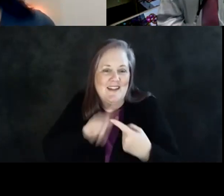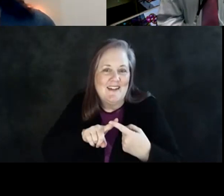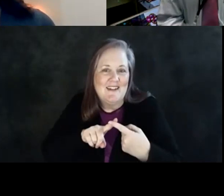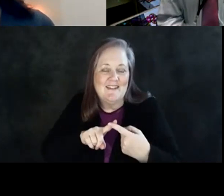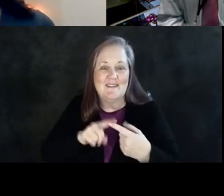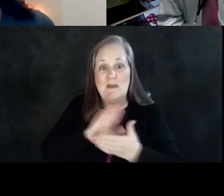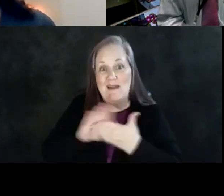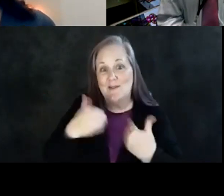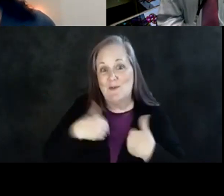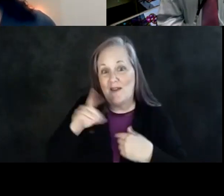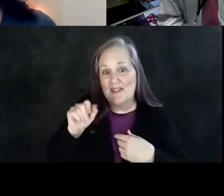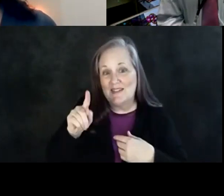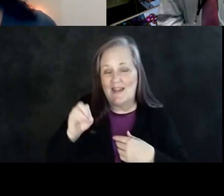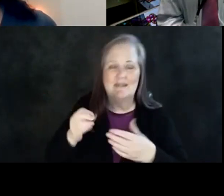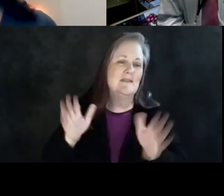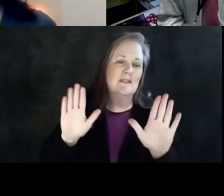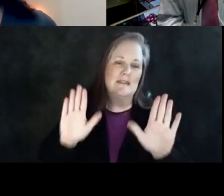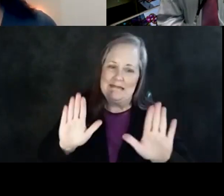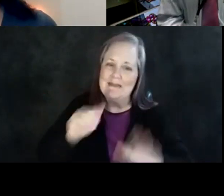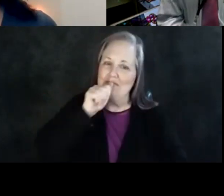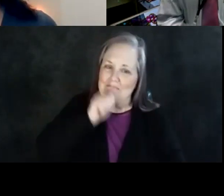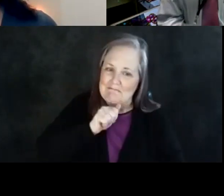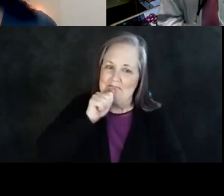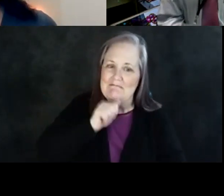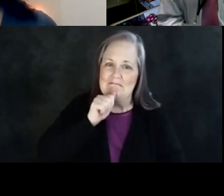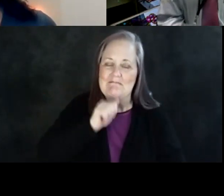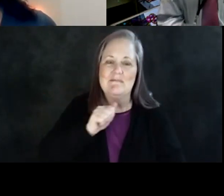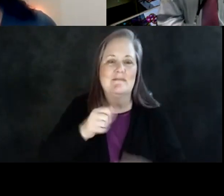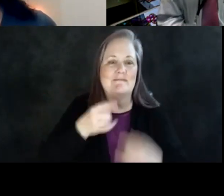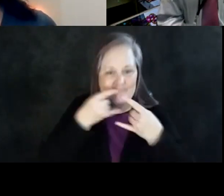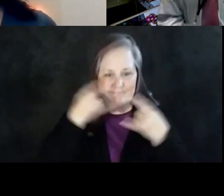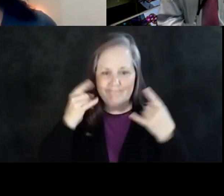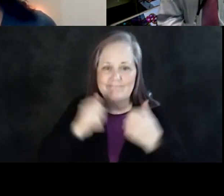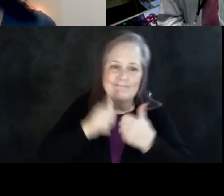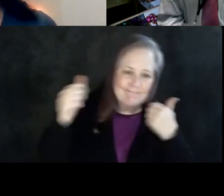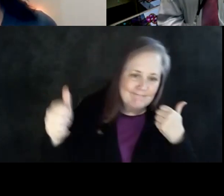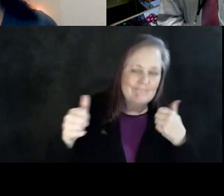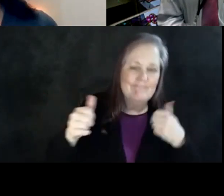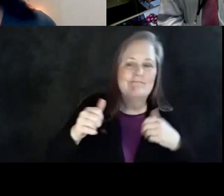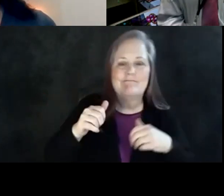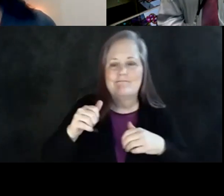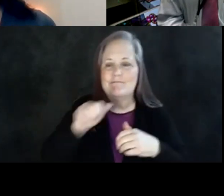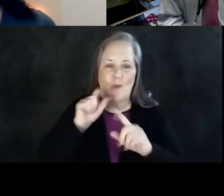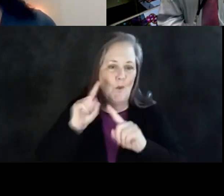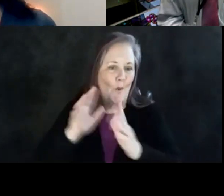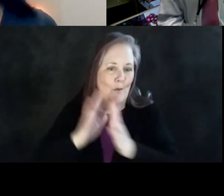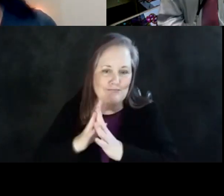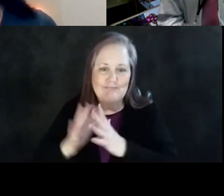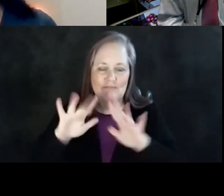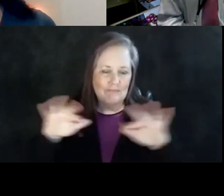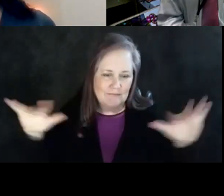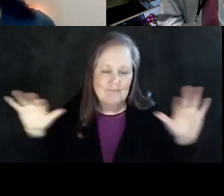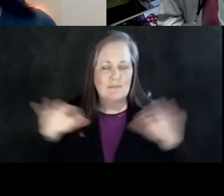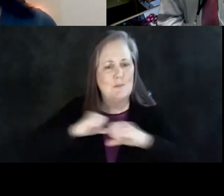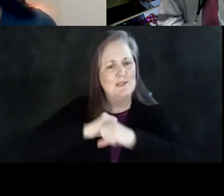have a date. We're asking that people be patient, that they continue to take all those precautions that Dr. Kasirye and Dr. Cohen discussed, continue to